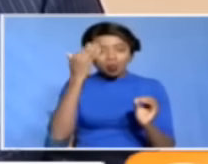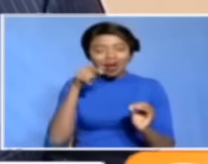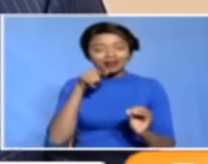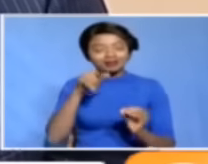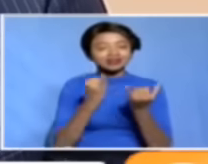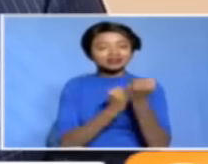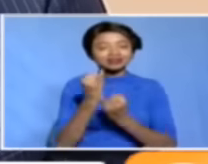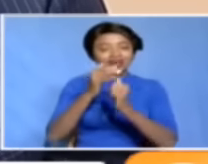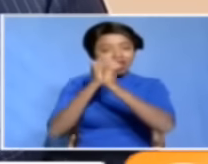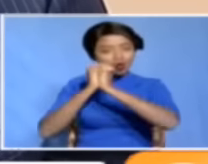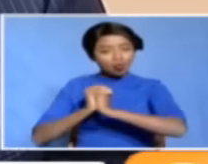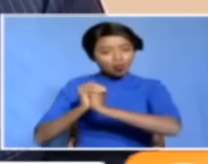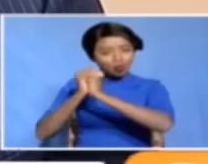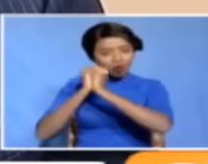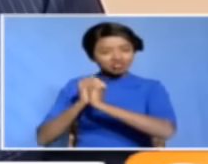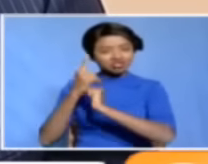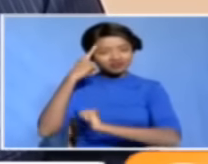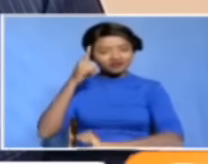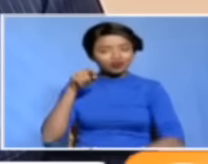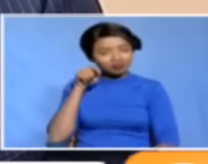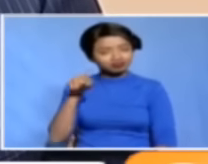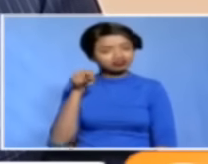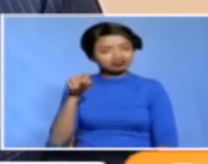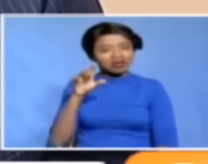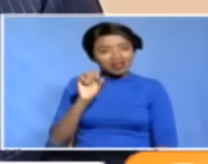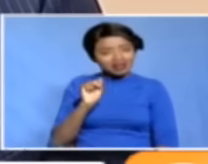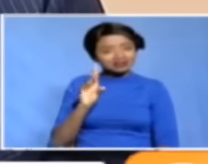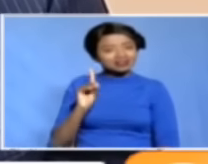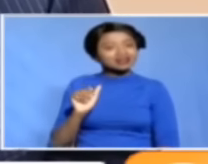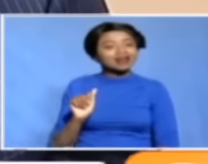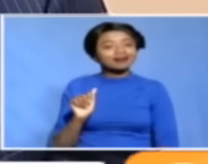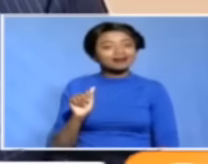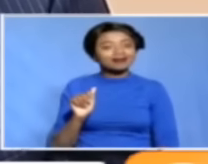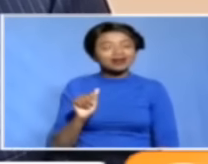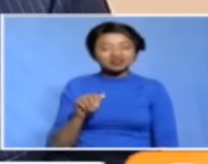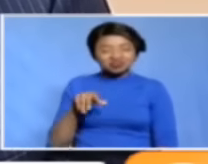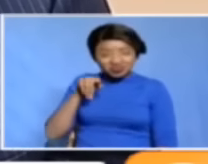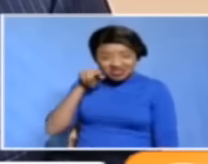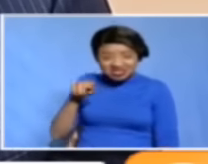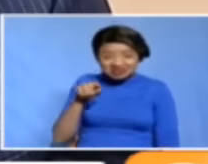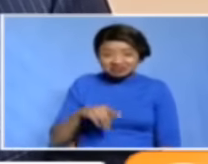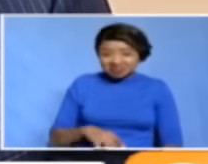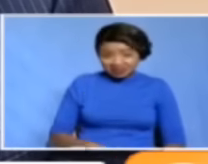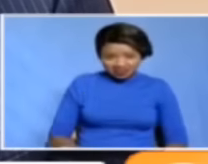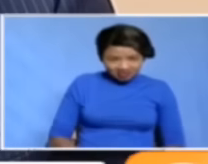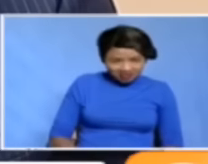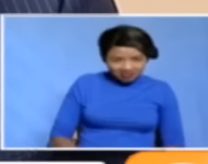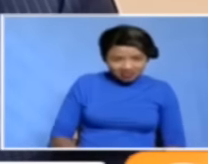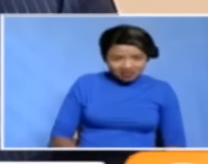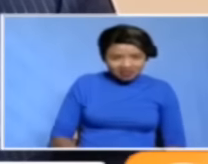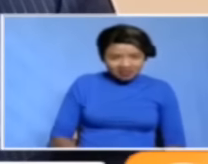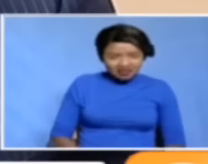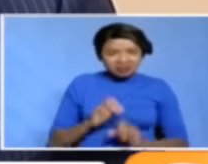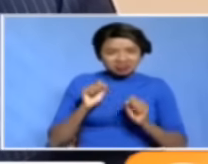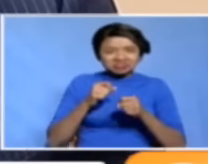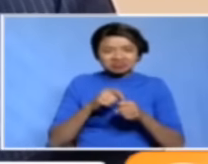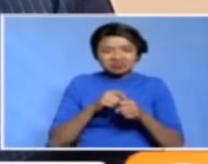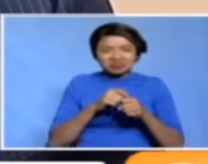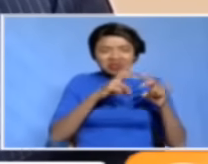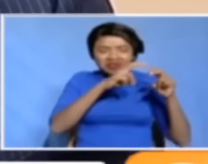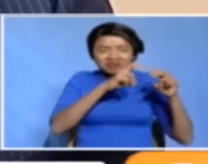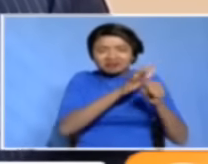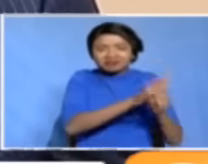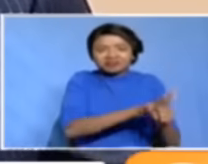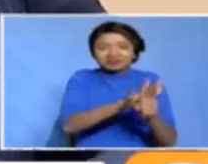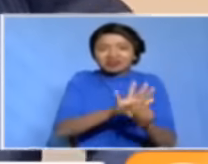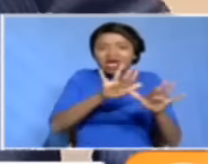worship for 7 days, Seventh-day Adventist. He cannot purport to micromanage on how